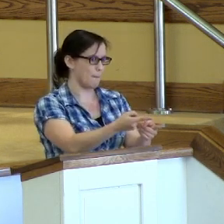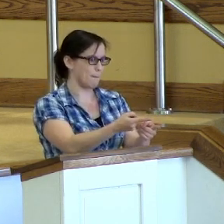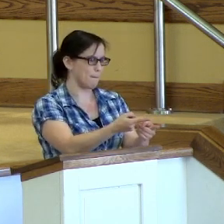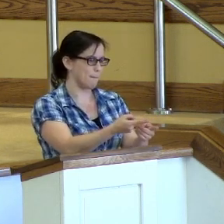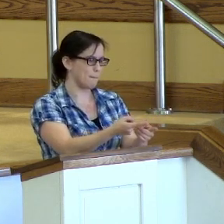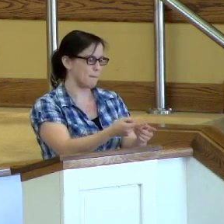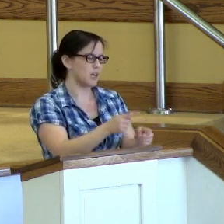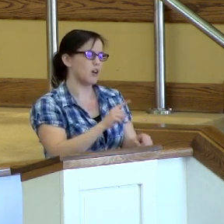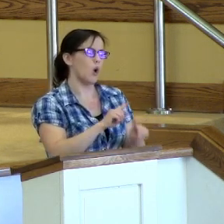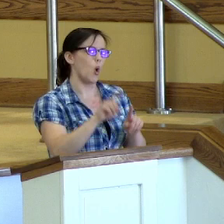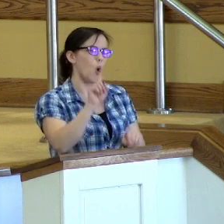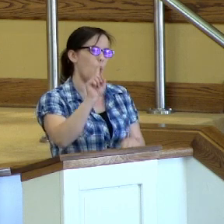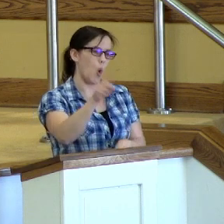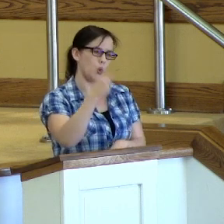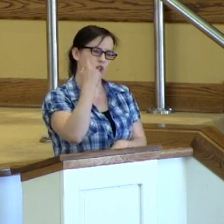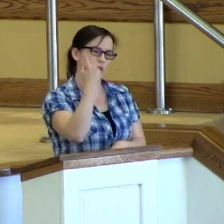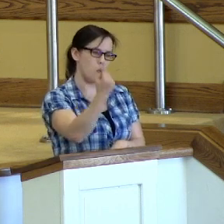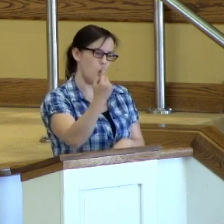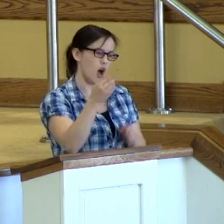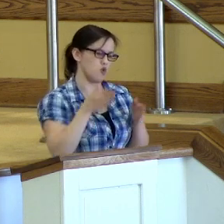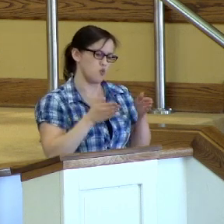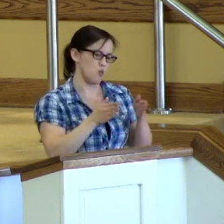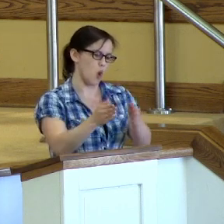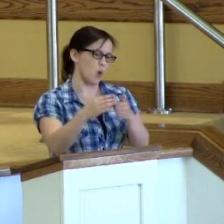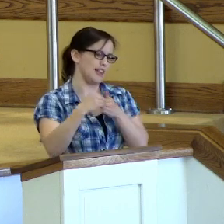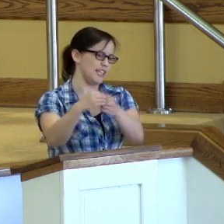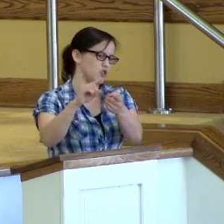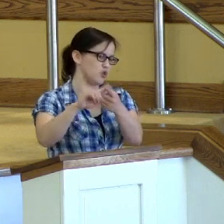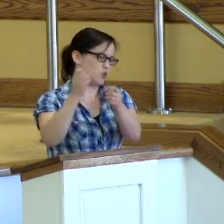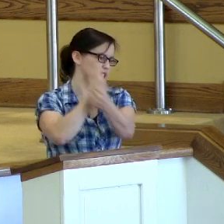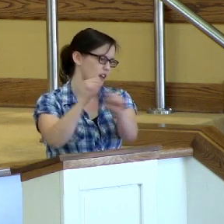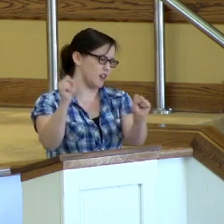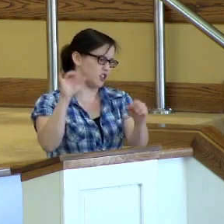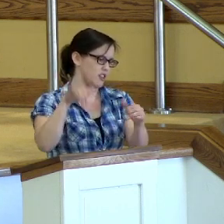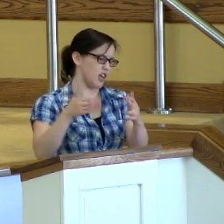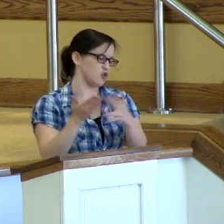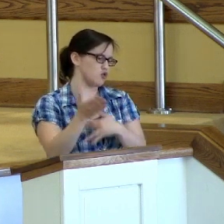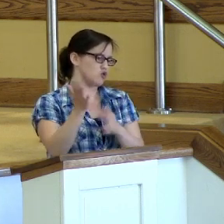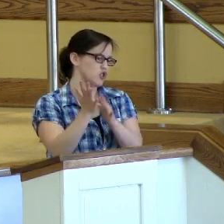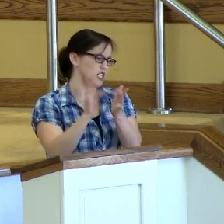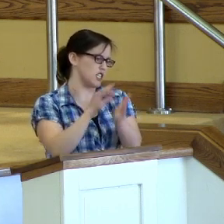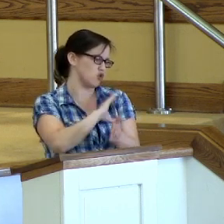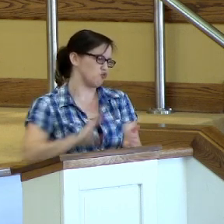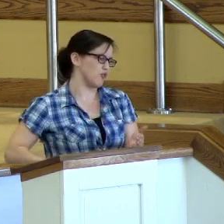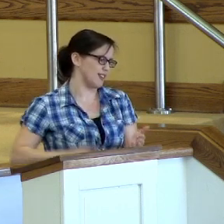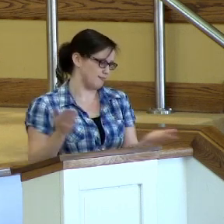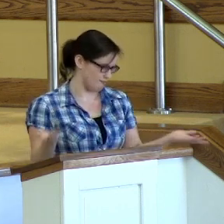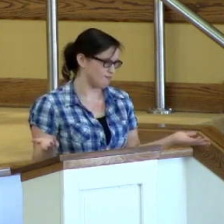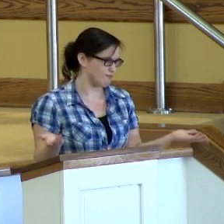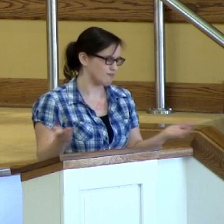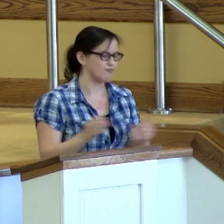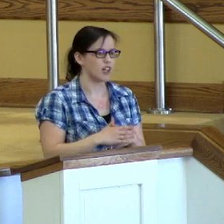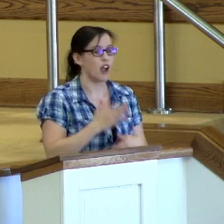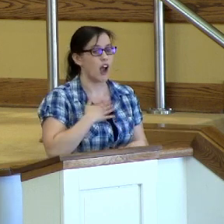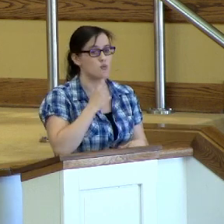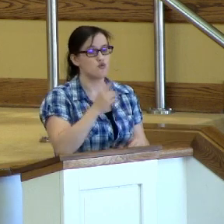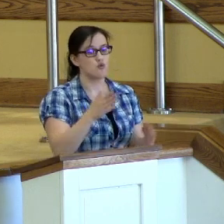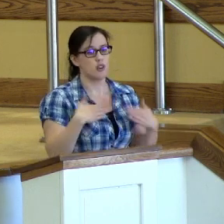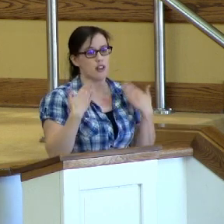to salvation, and that's through the precious blood of our Lord Jesus Christ. And I'm so glad that